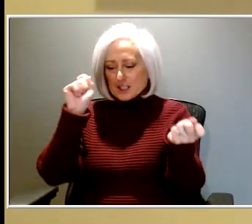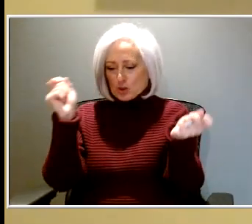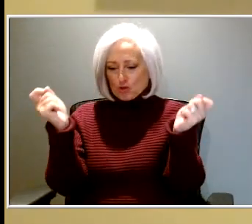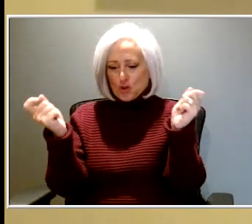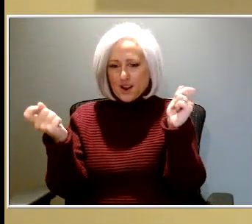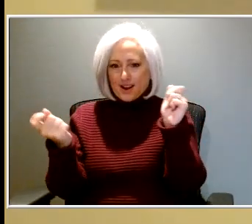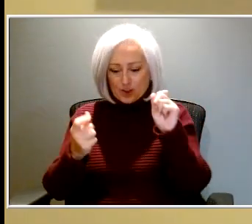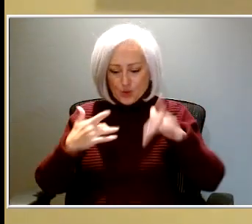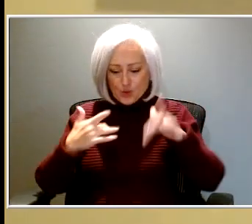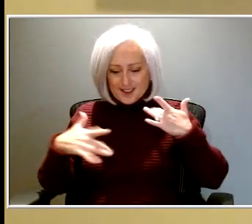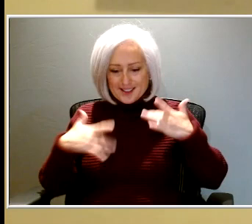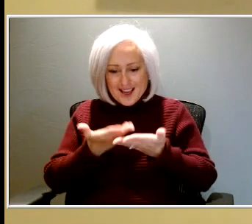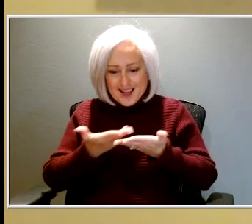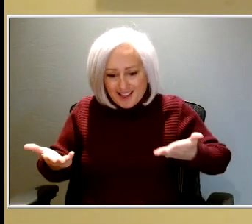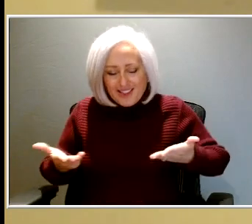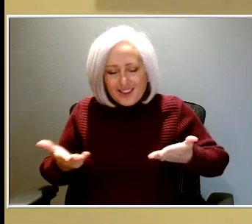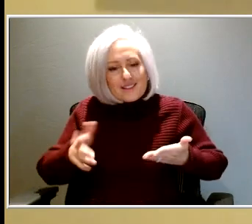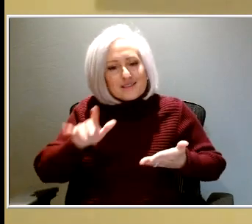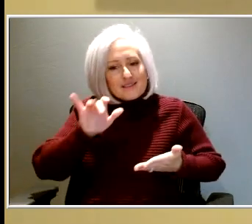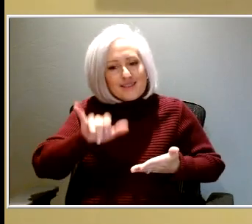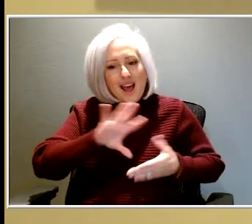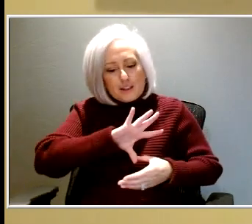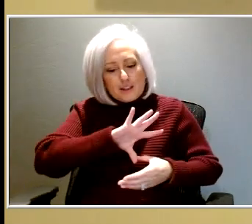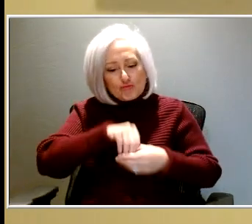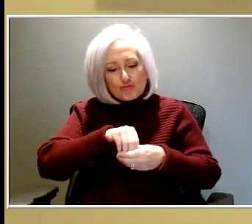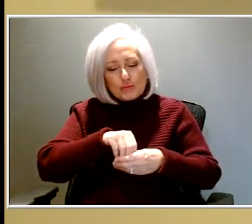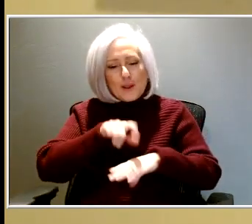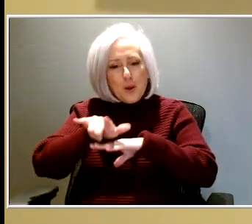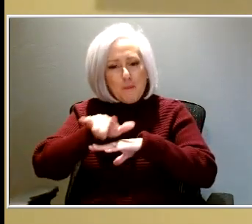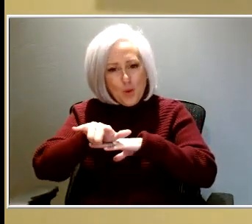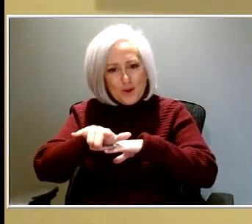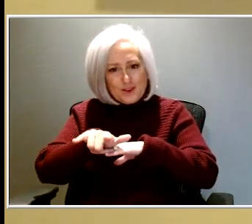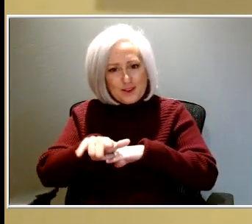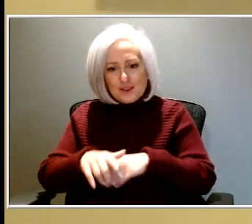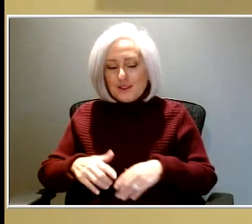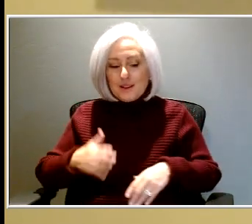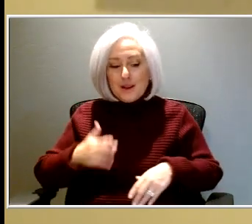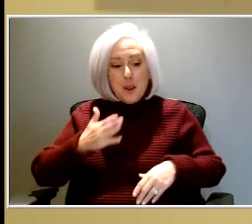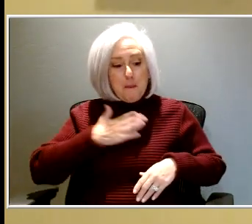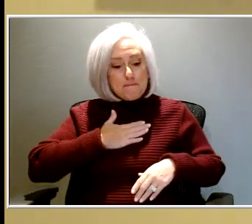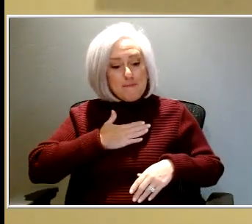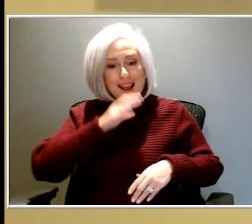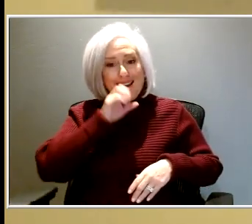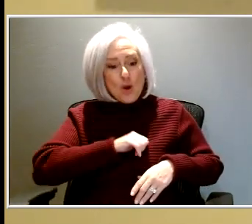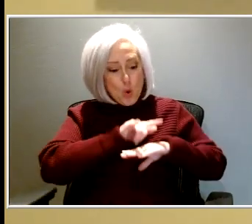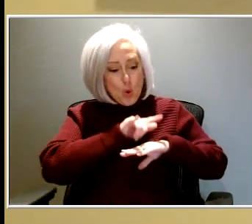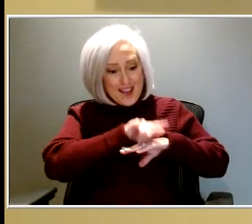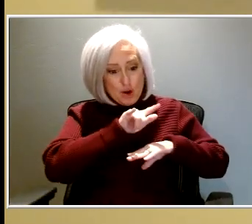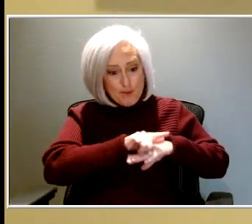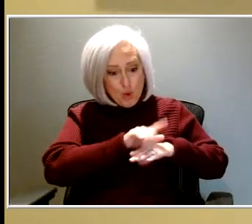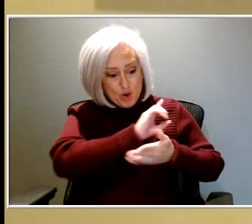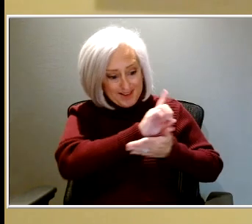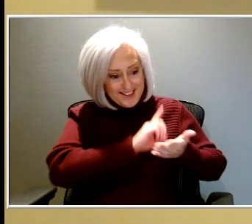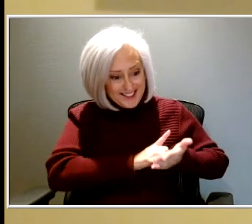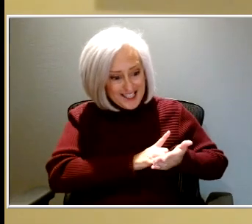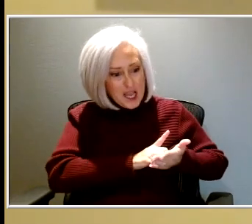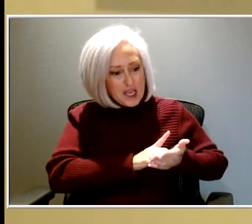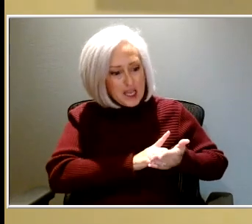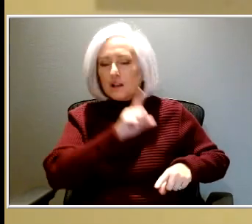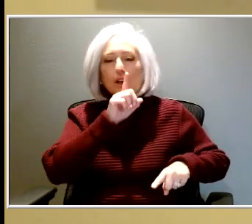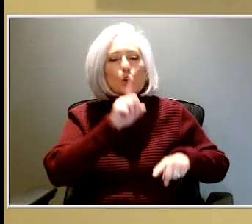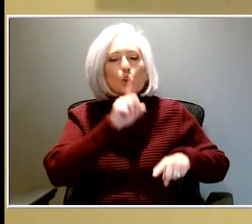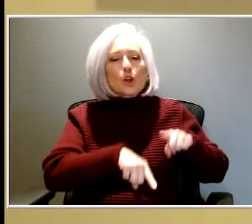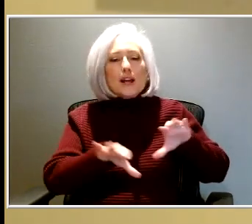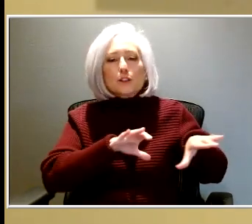and the airport's part of that. The airport I designed could not accommodate the level of security we need today.